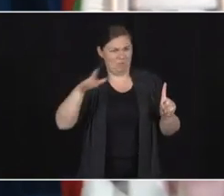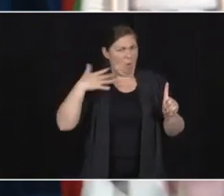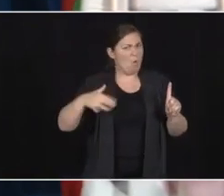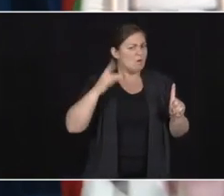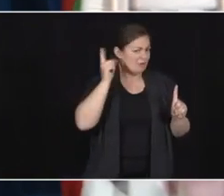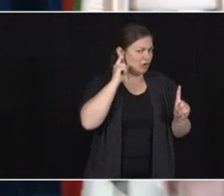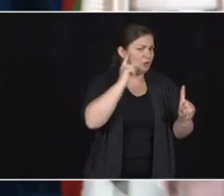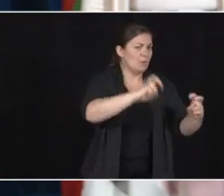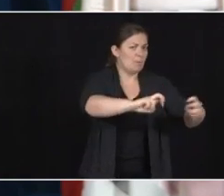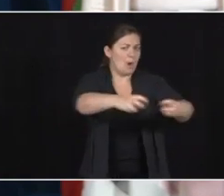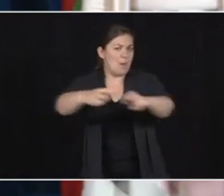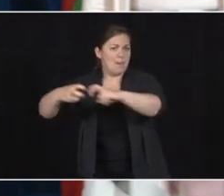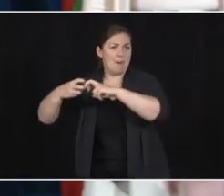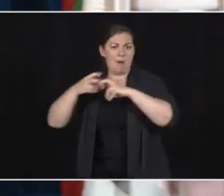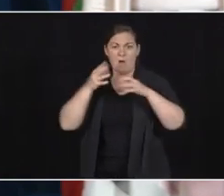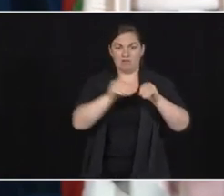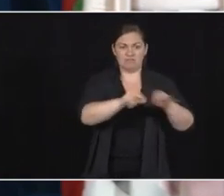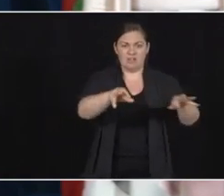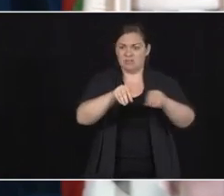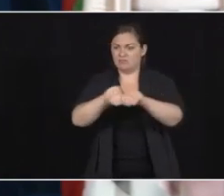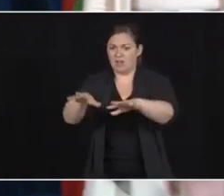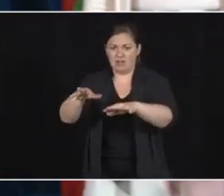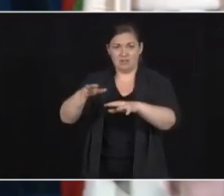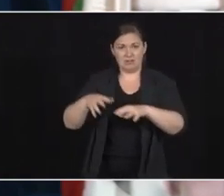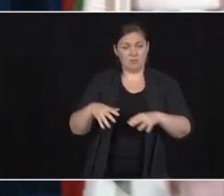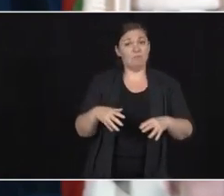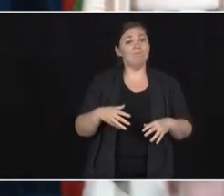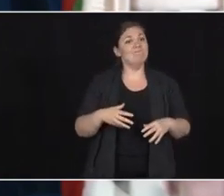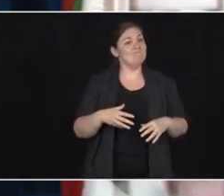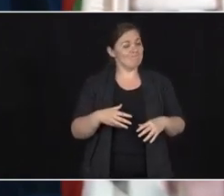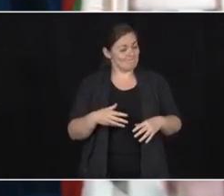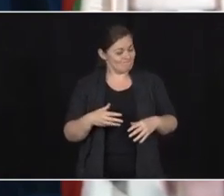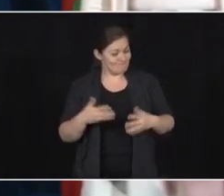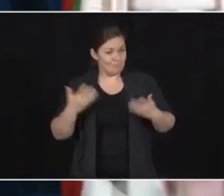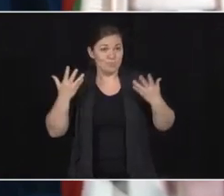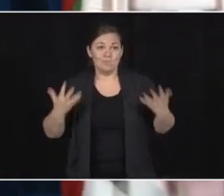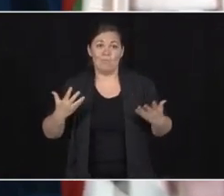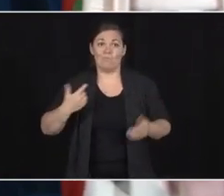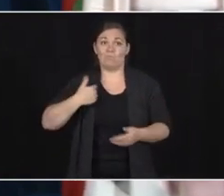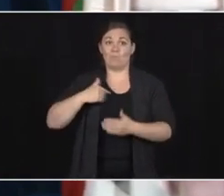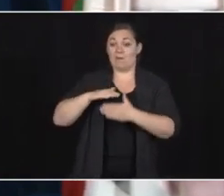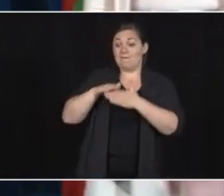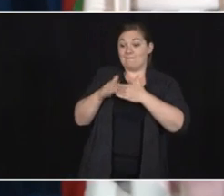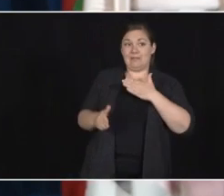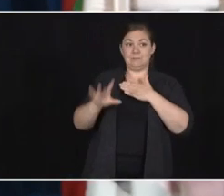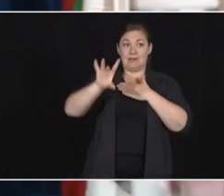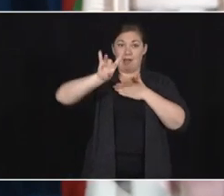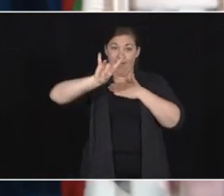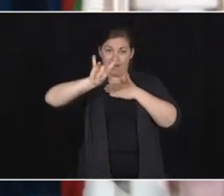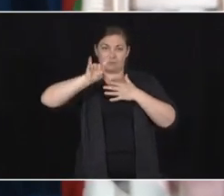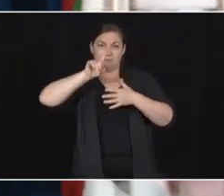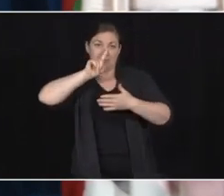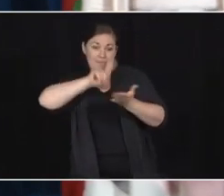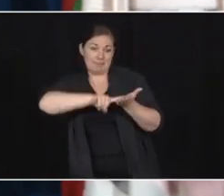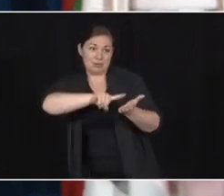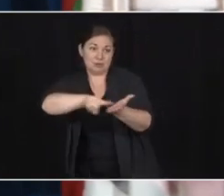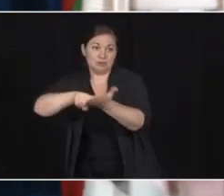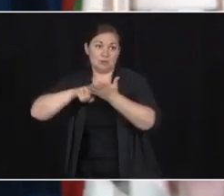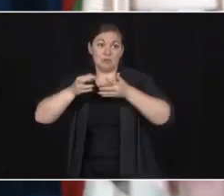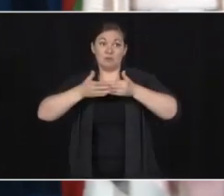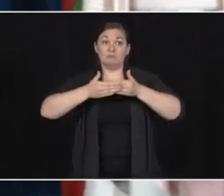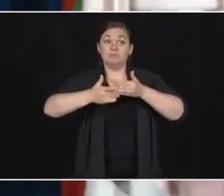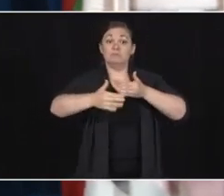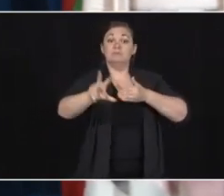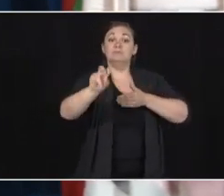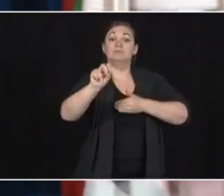outbreak. 8 of these inspections have already been completed. And over the next 30 days, I've asked the Ministry